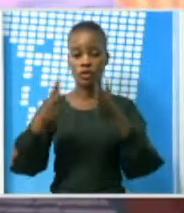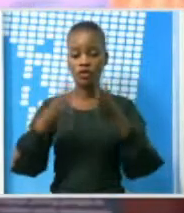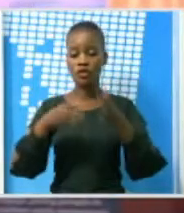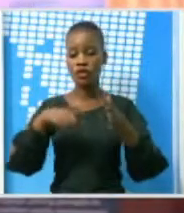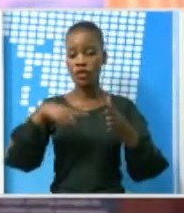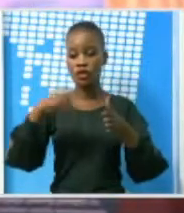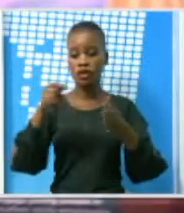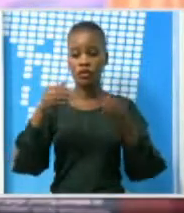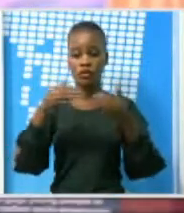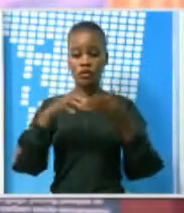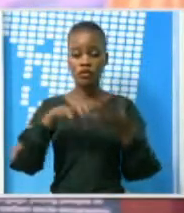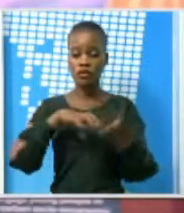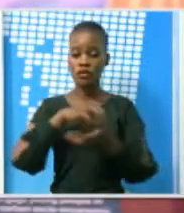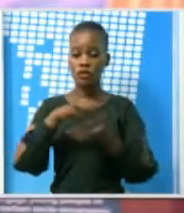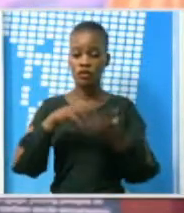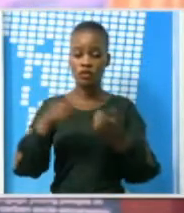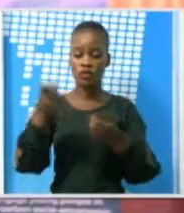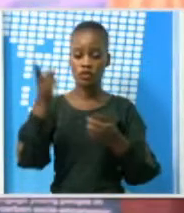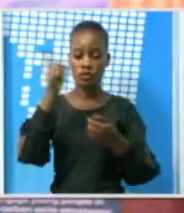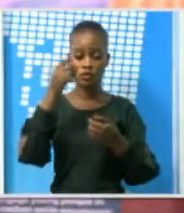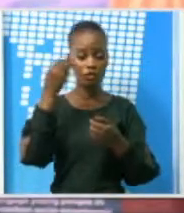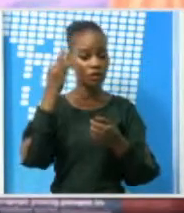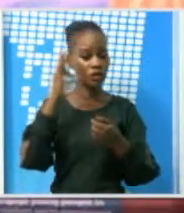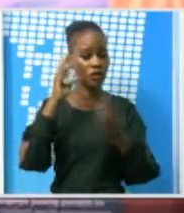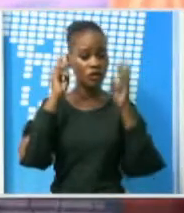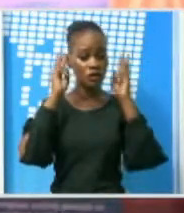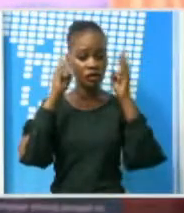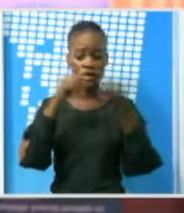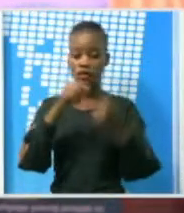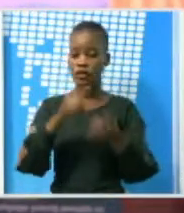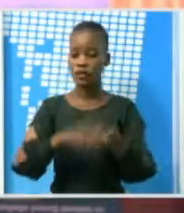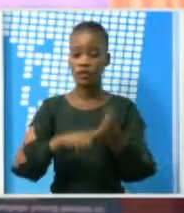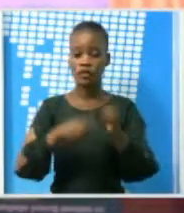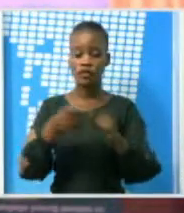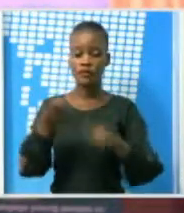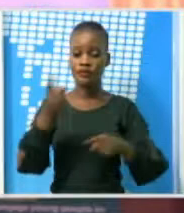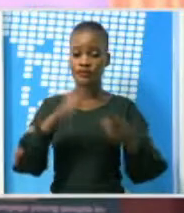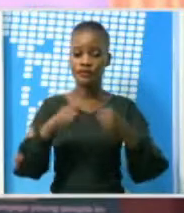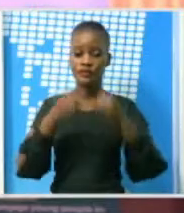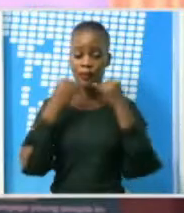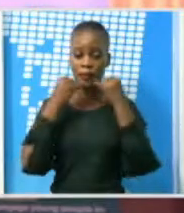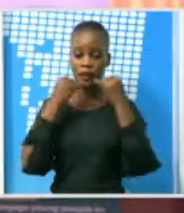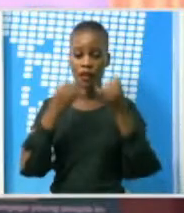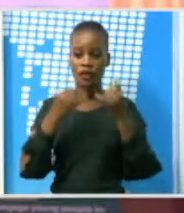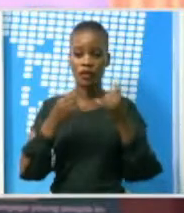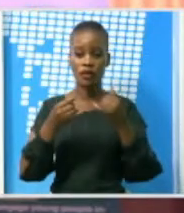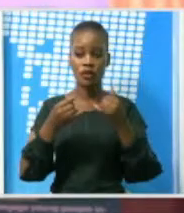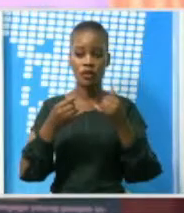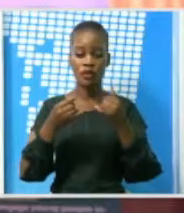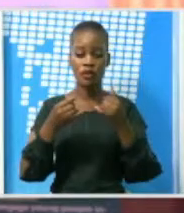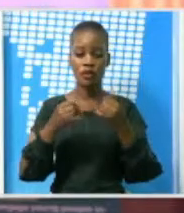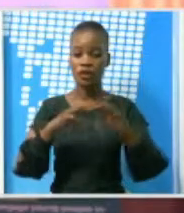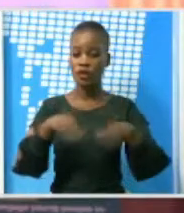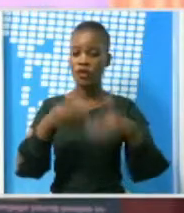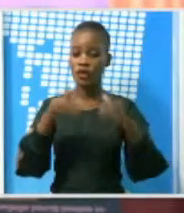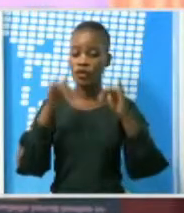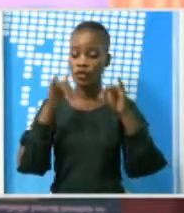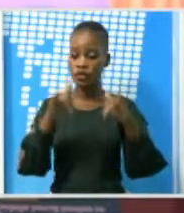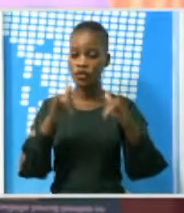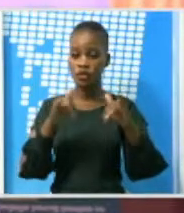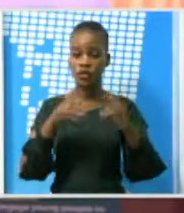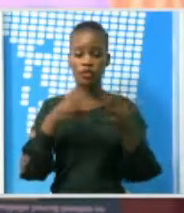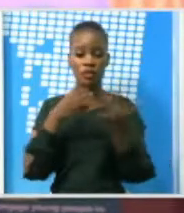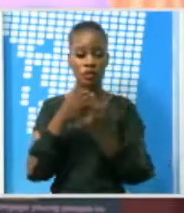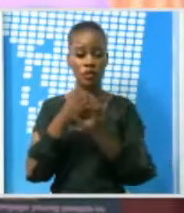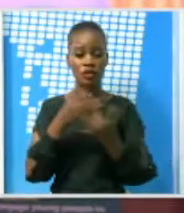and meets the criteria would then be able to invest in such a project. However, through